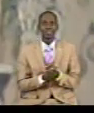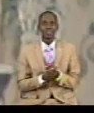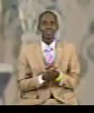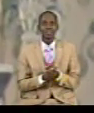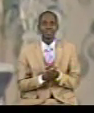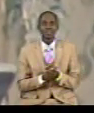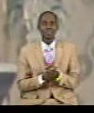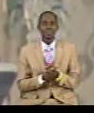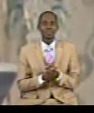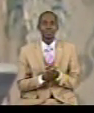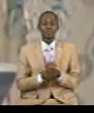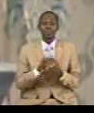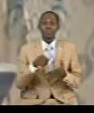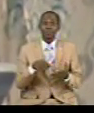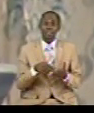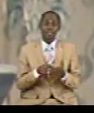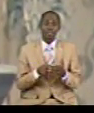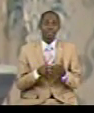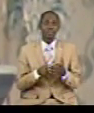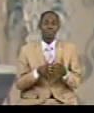This global